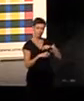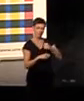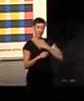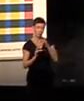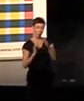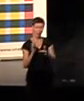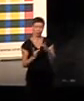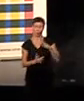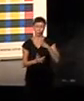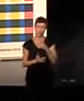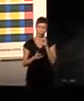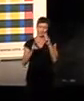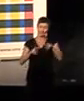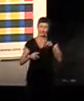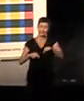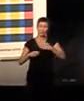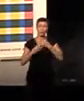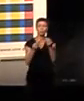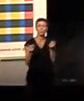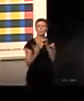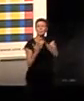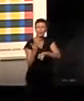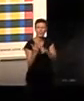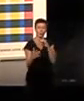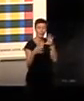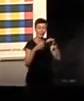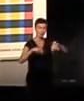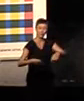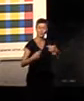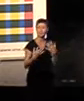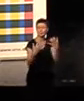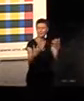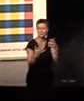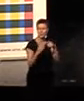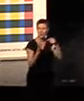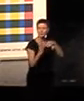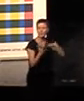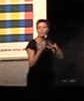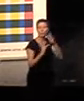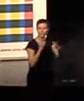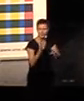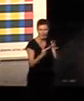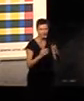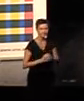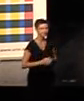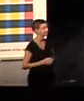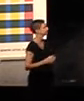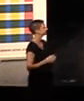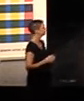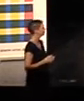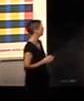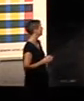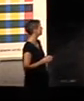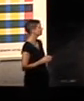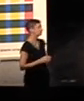already in ar resources page link to this meeting onder website en site set bridge